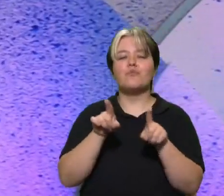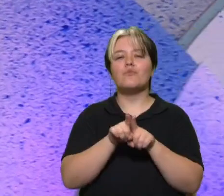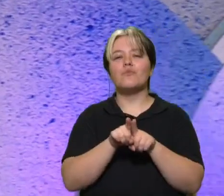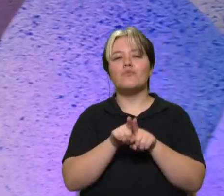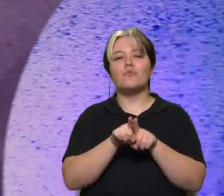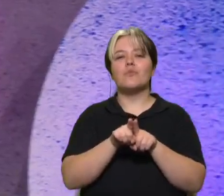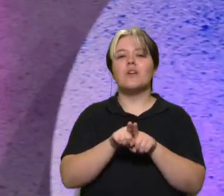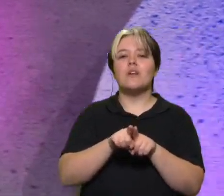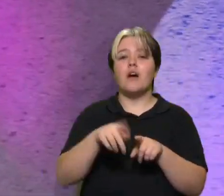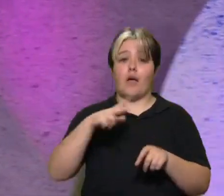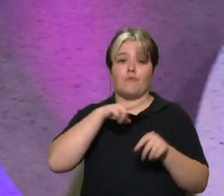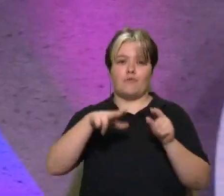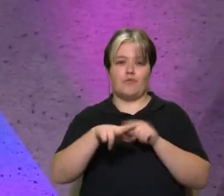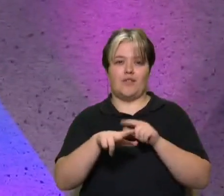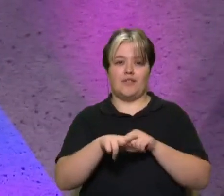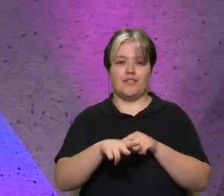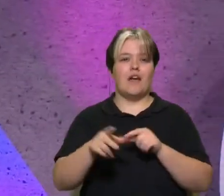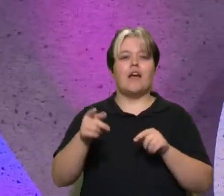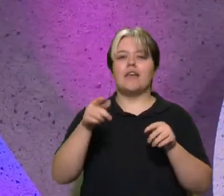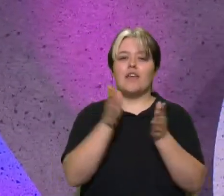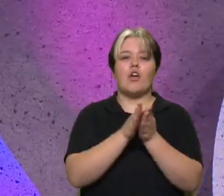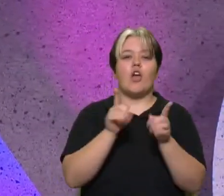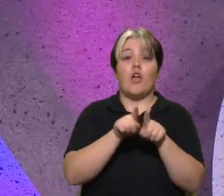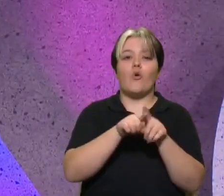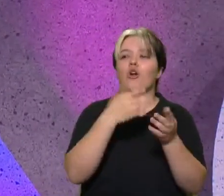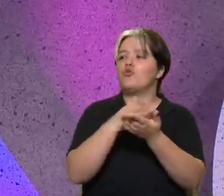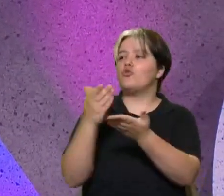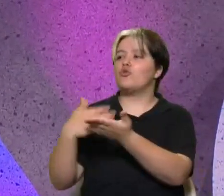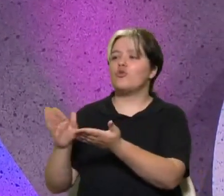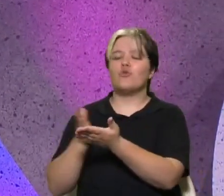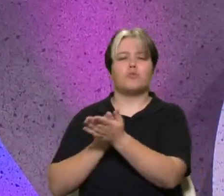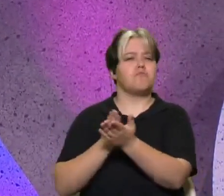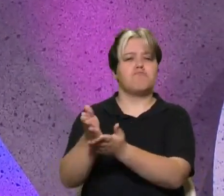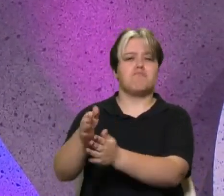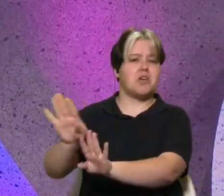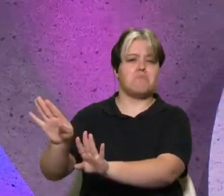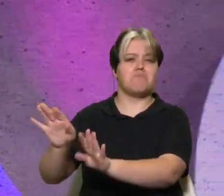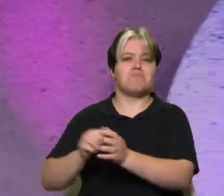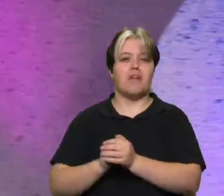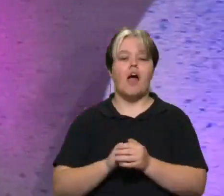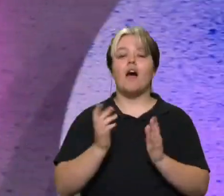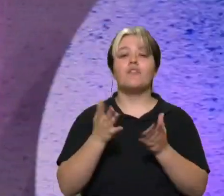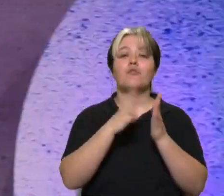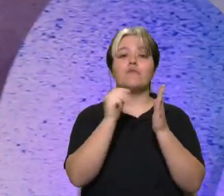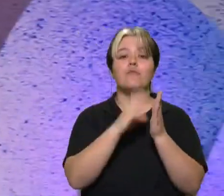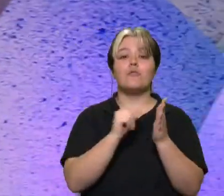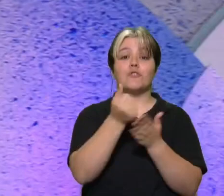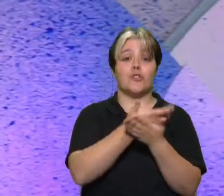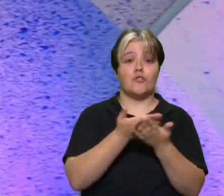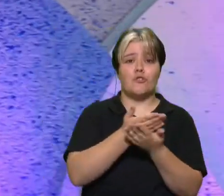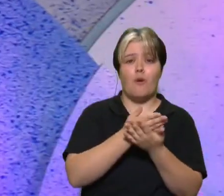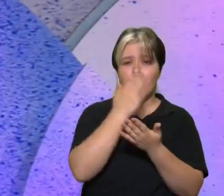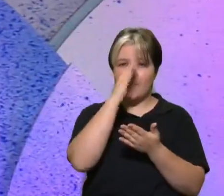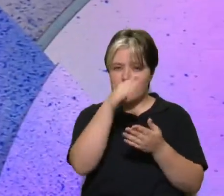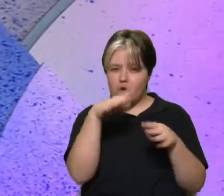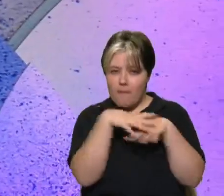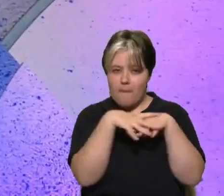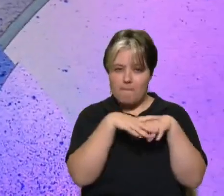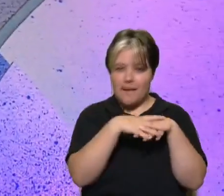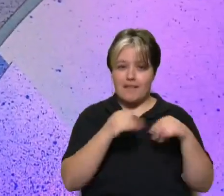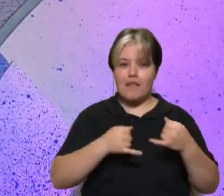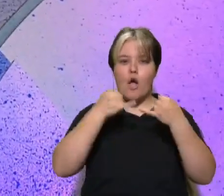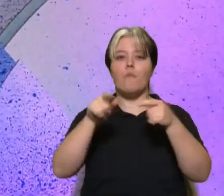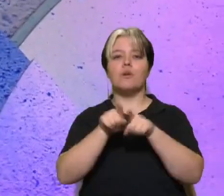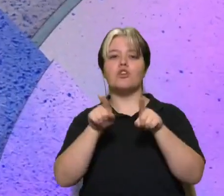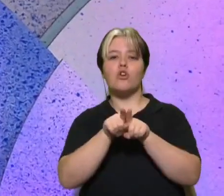Ceteris paribus it means the constant rest. Everyone speaks about economic